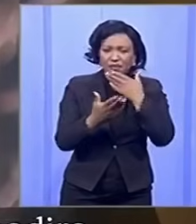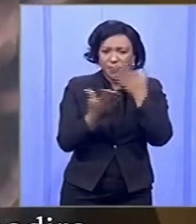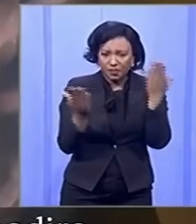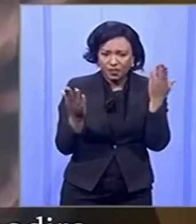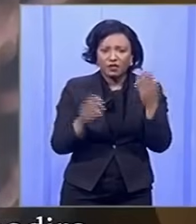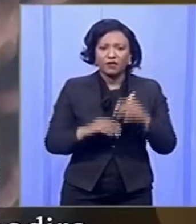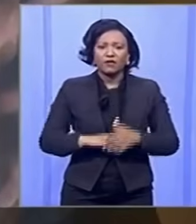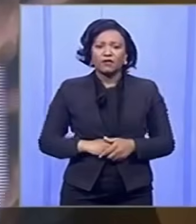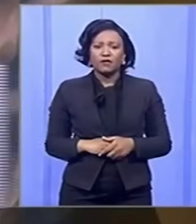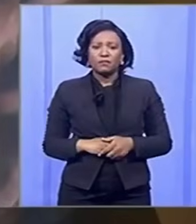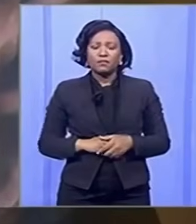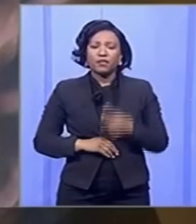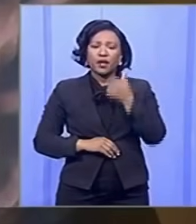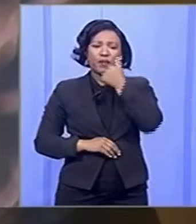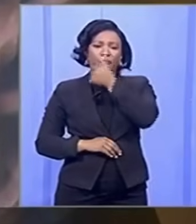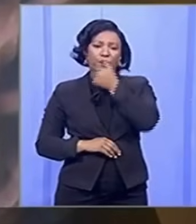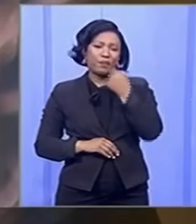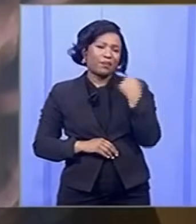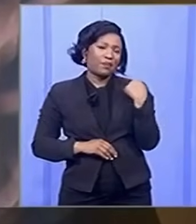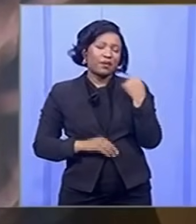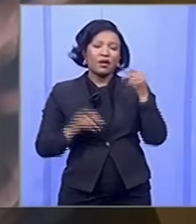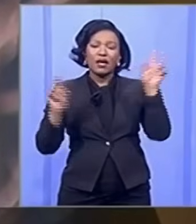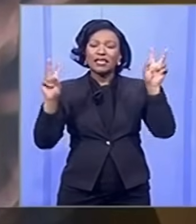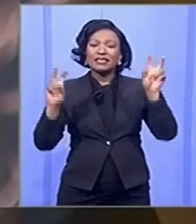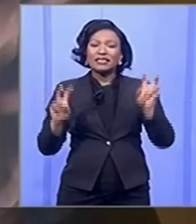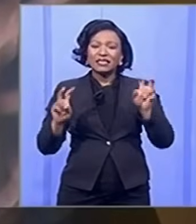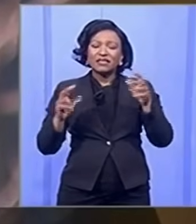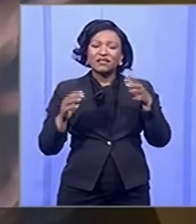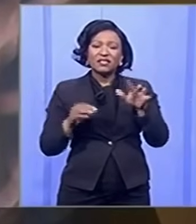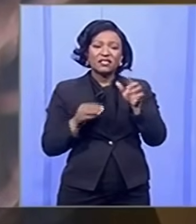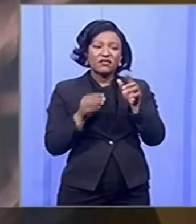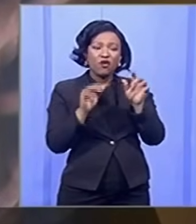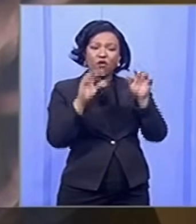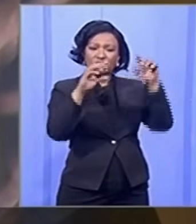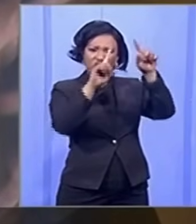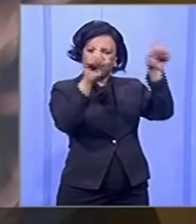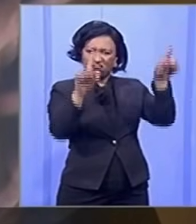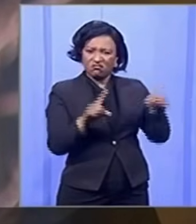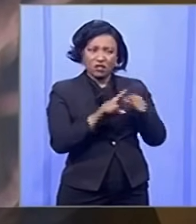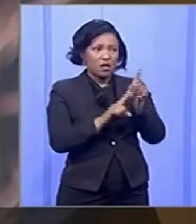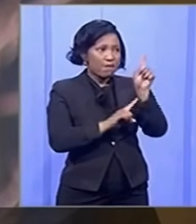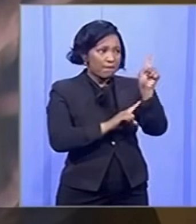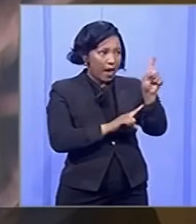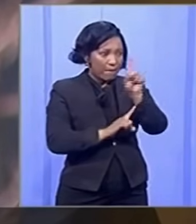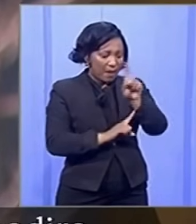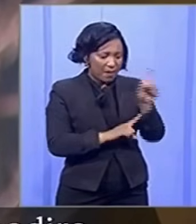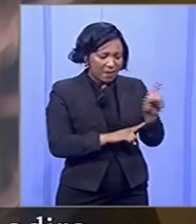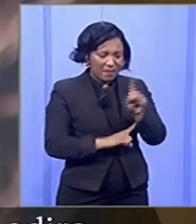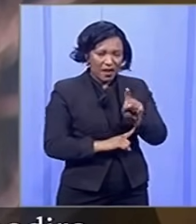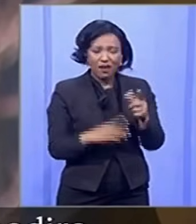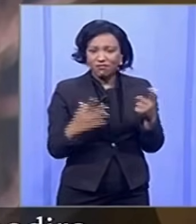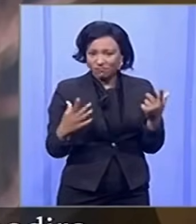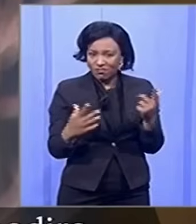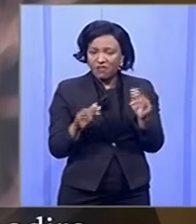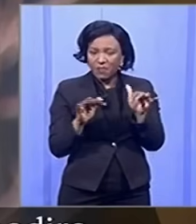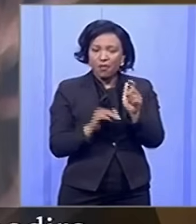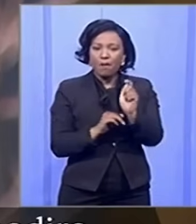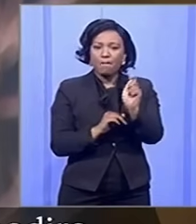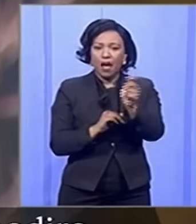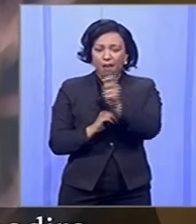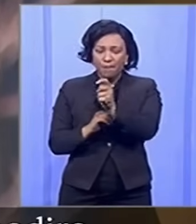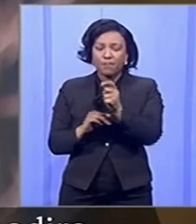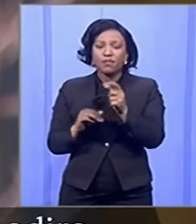recent prepaid electricity fixed surcharge. An end to unplanned water cuts